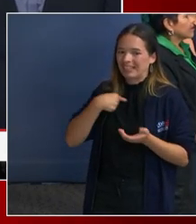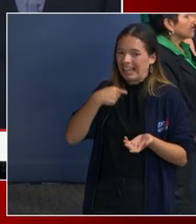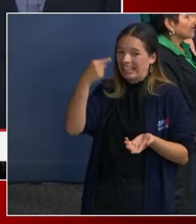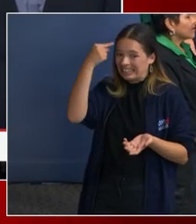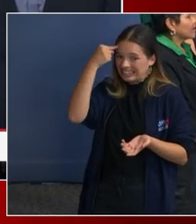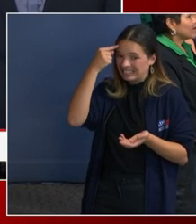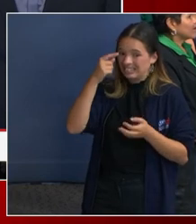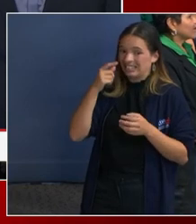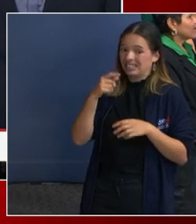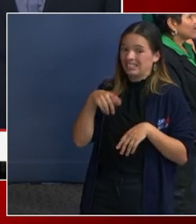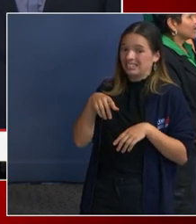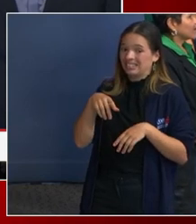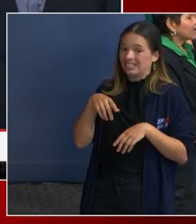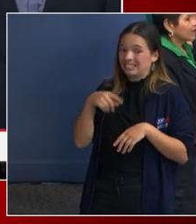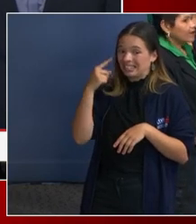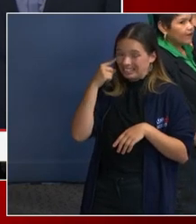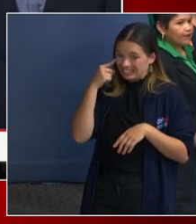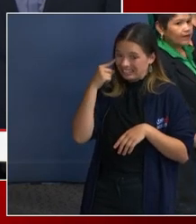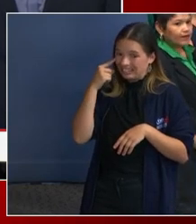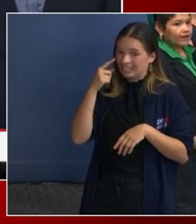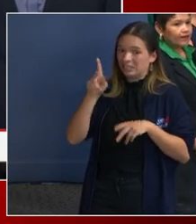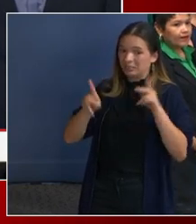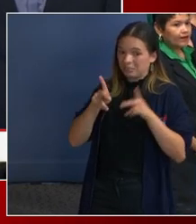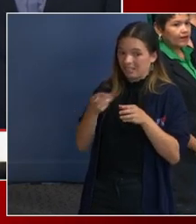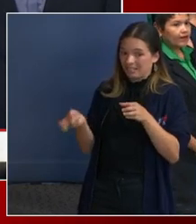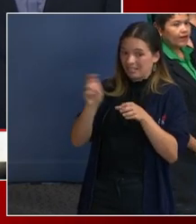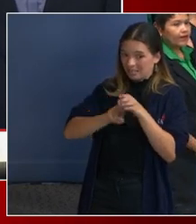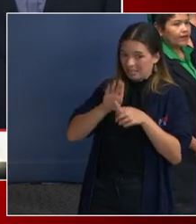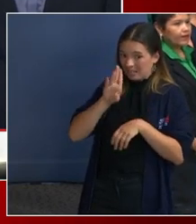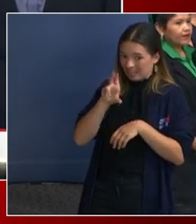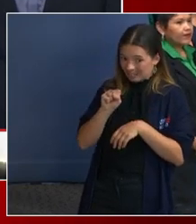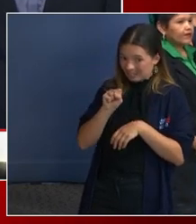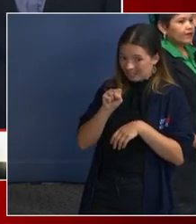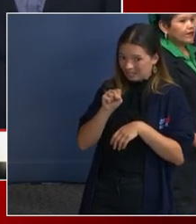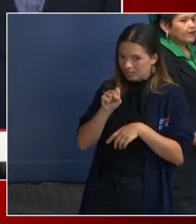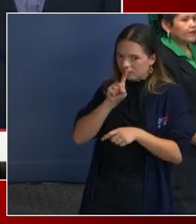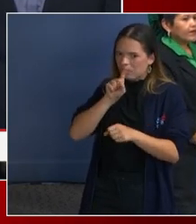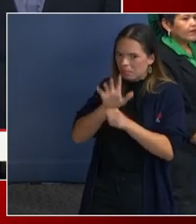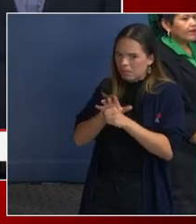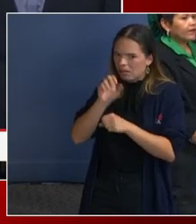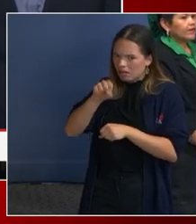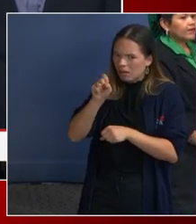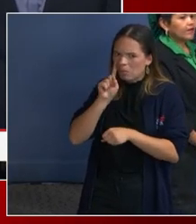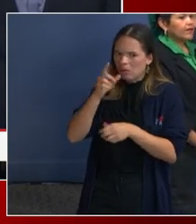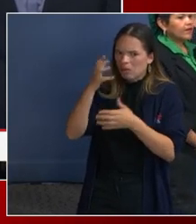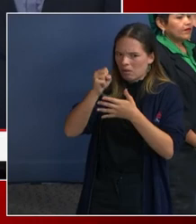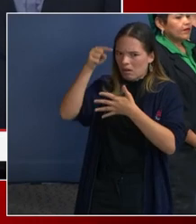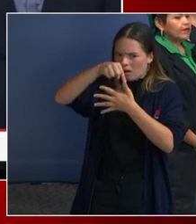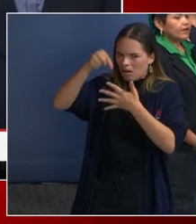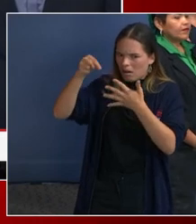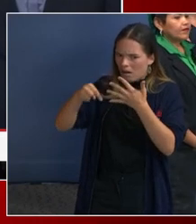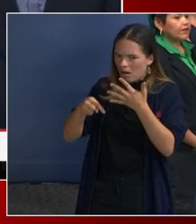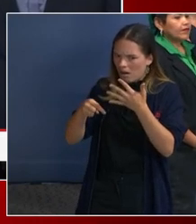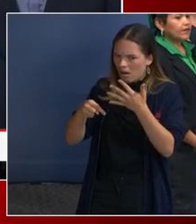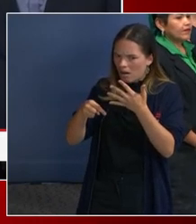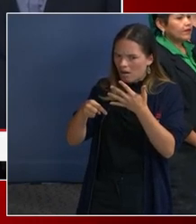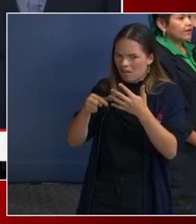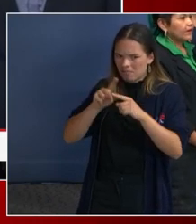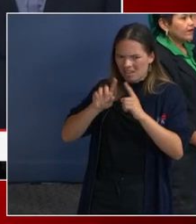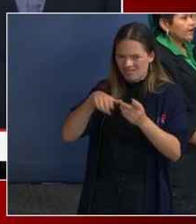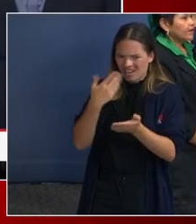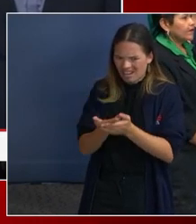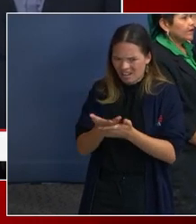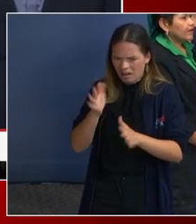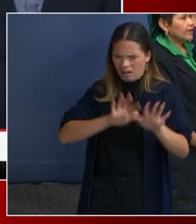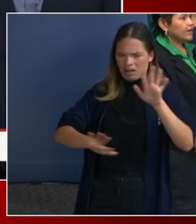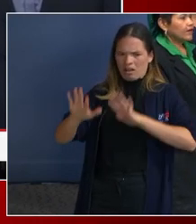buses. So it's just a lot that we don't know that's happening at the southern border